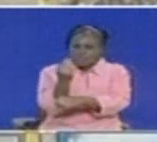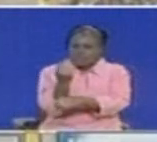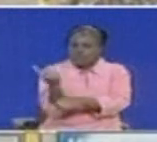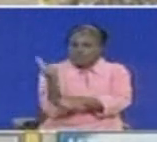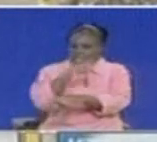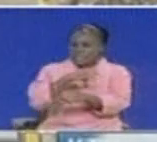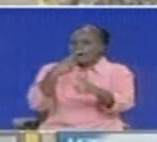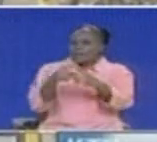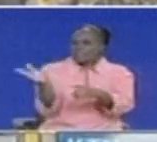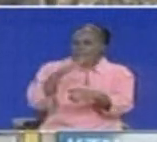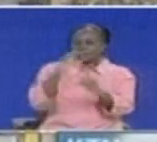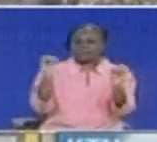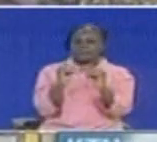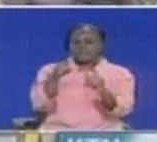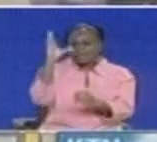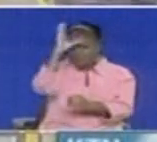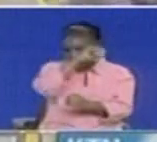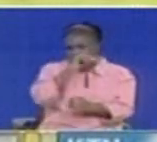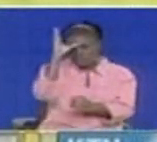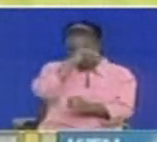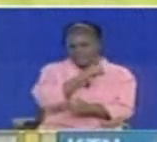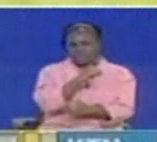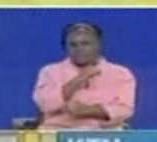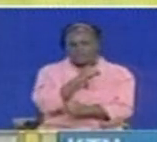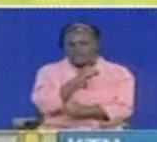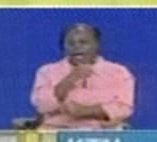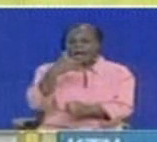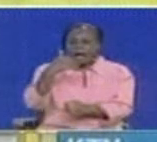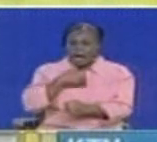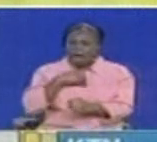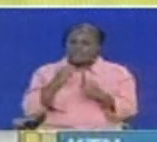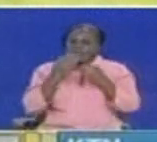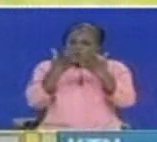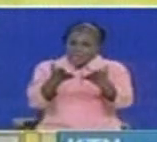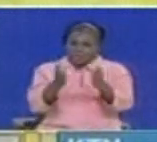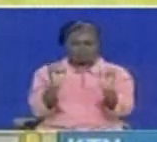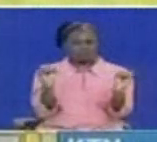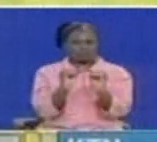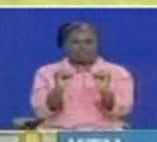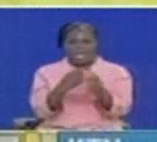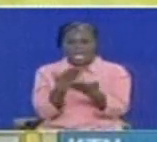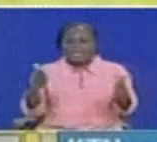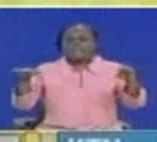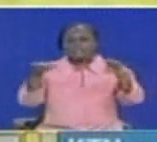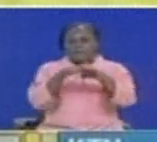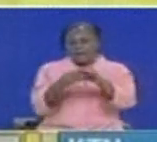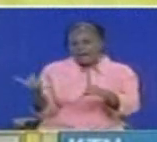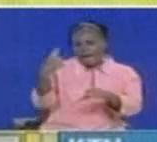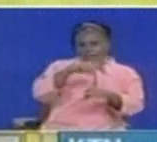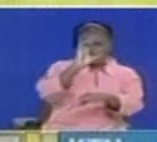out. Claims dismissed by the former Mungiki leader. I don't have any information of any member who came to my